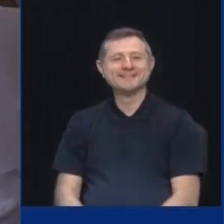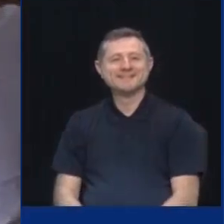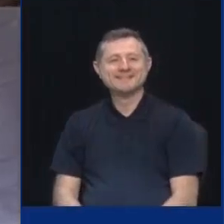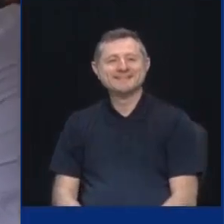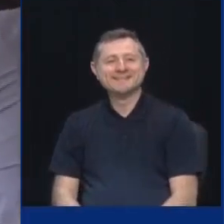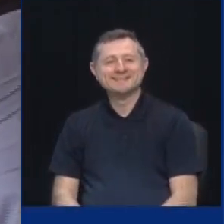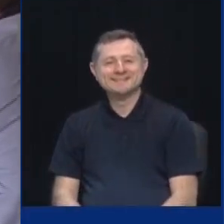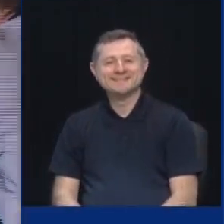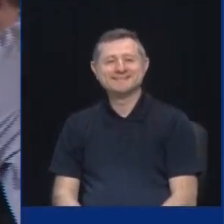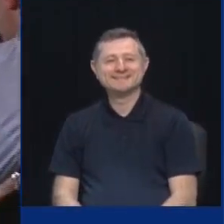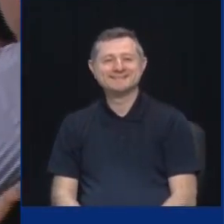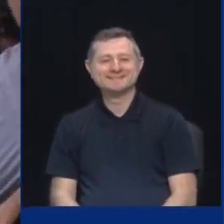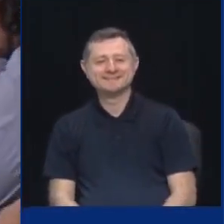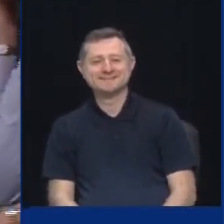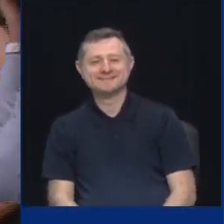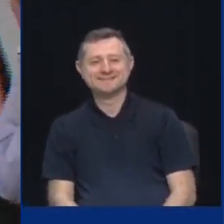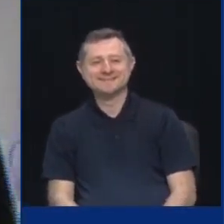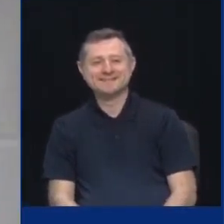Thank you very much.